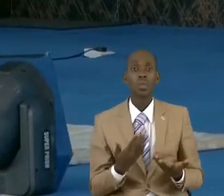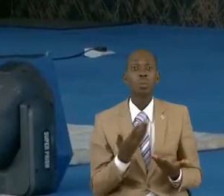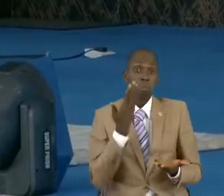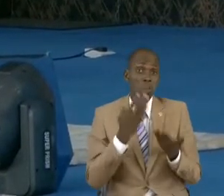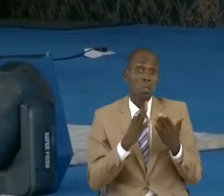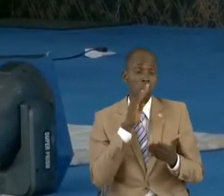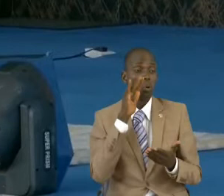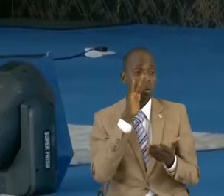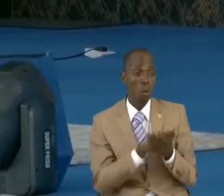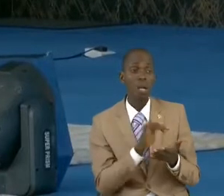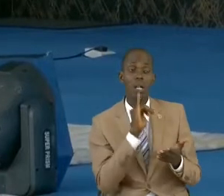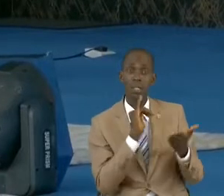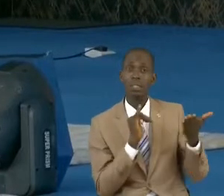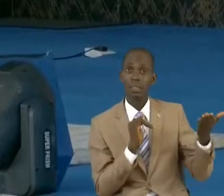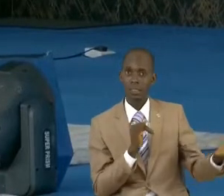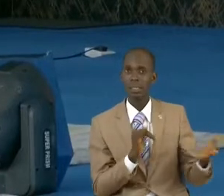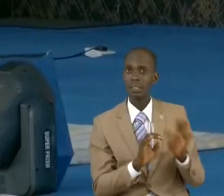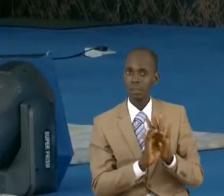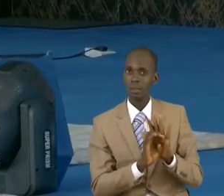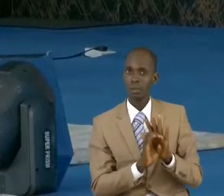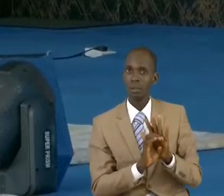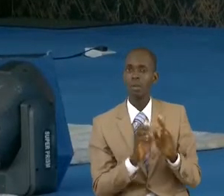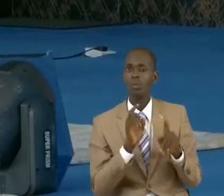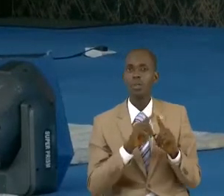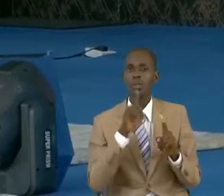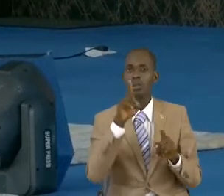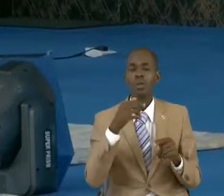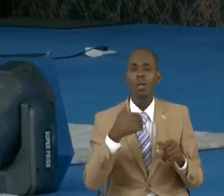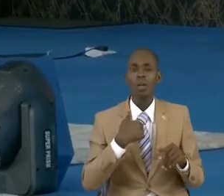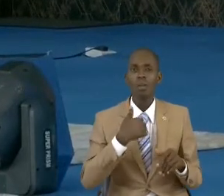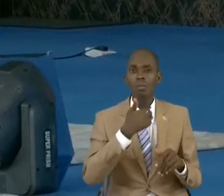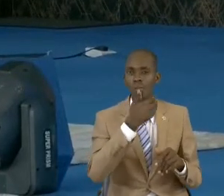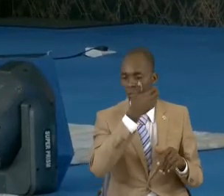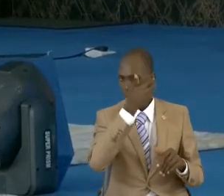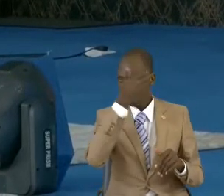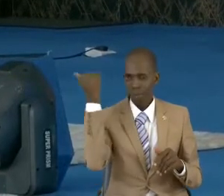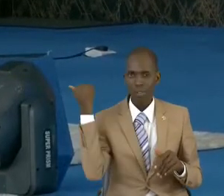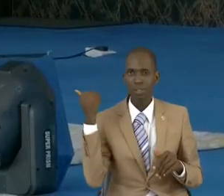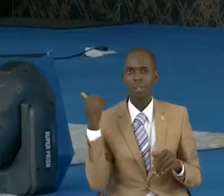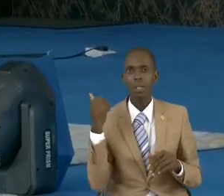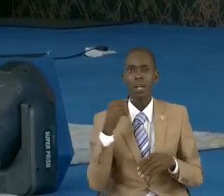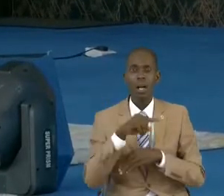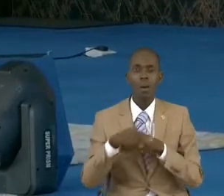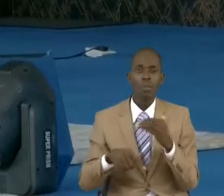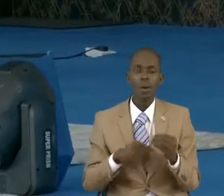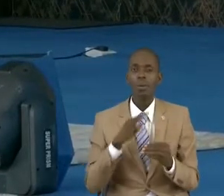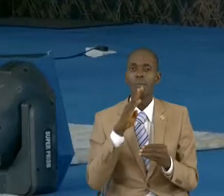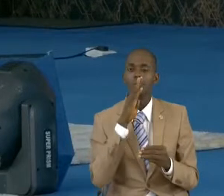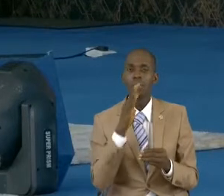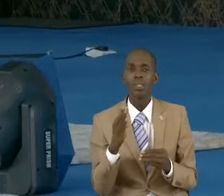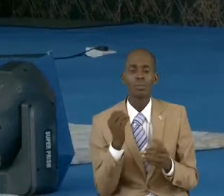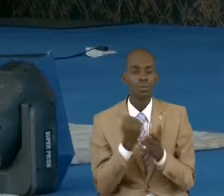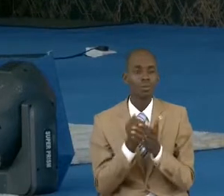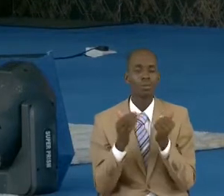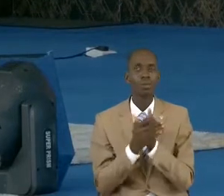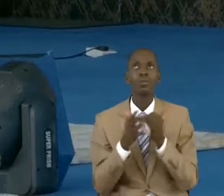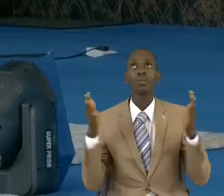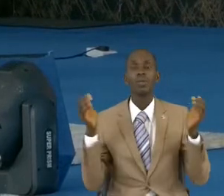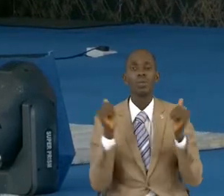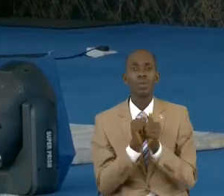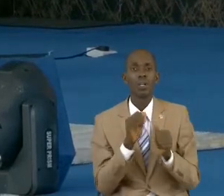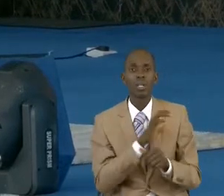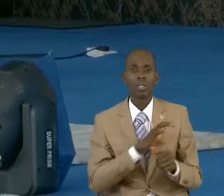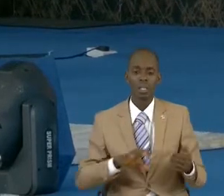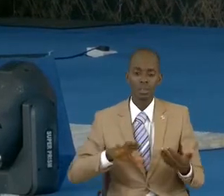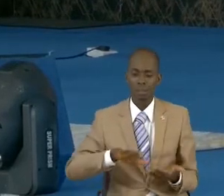but you're forgotten about being crucified with Christ, dead and